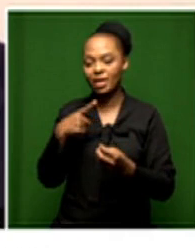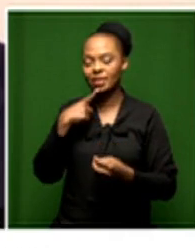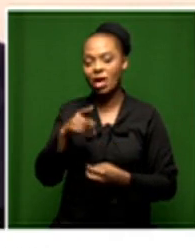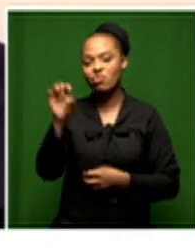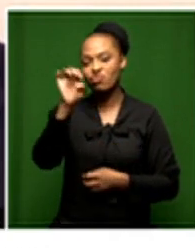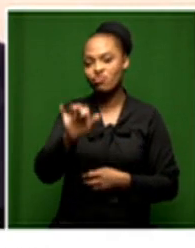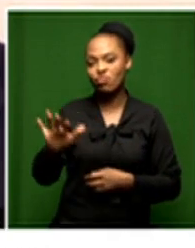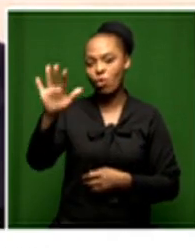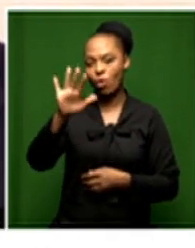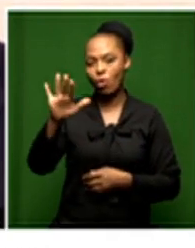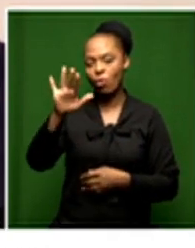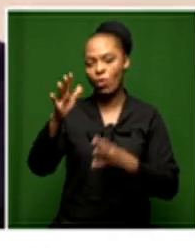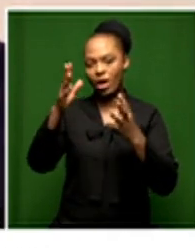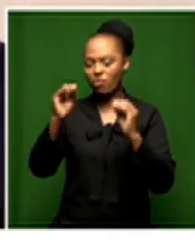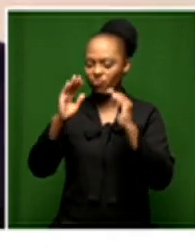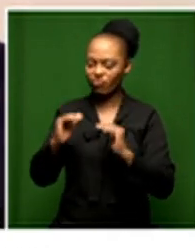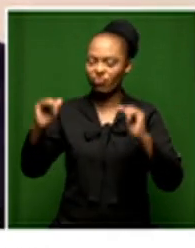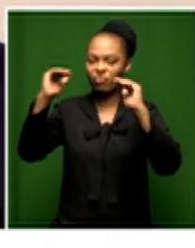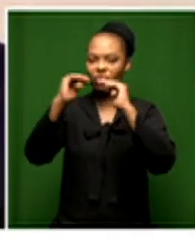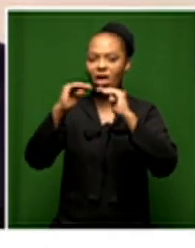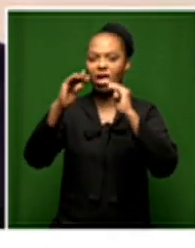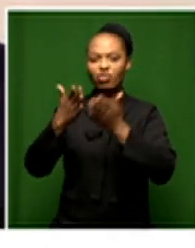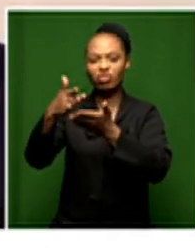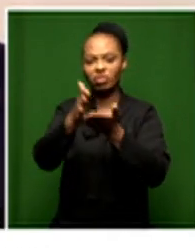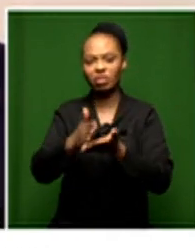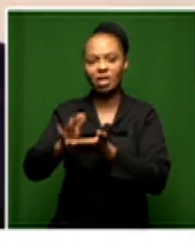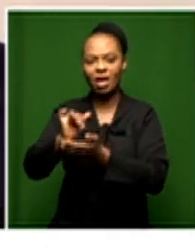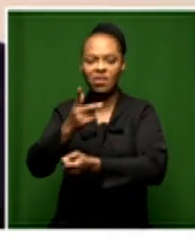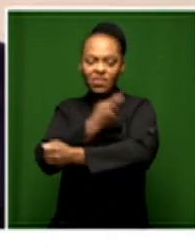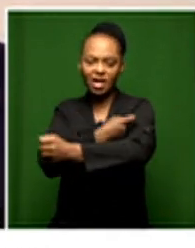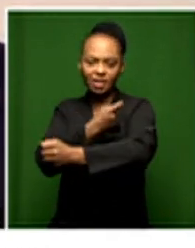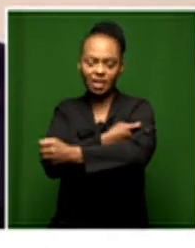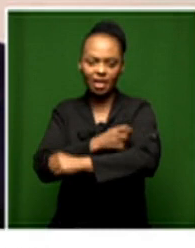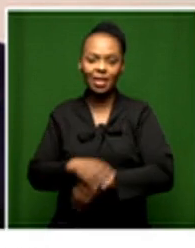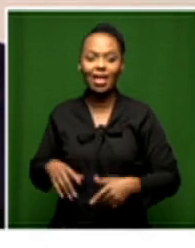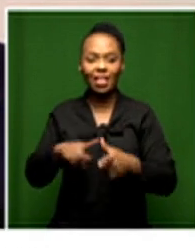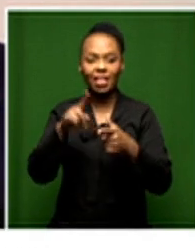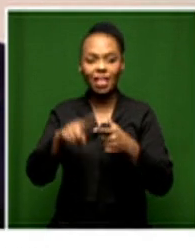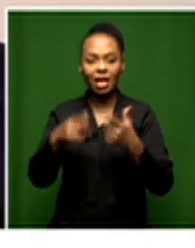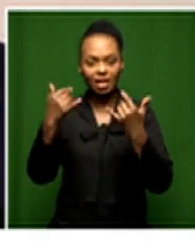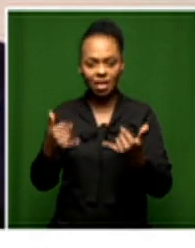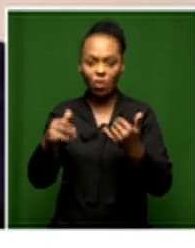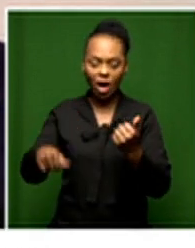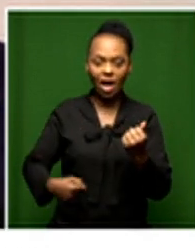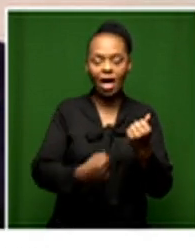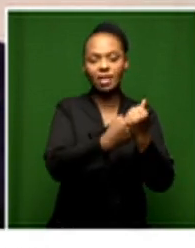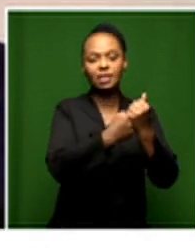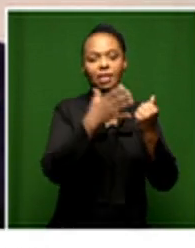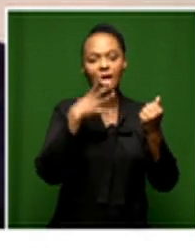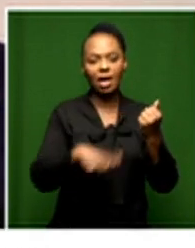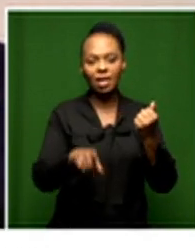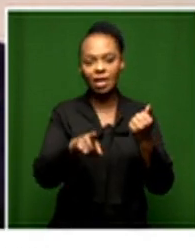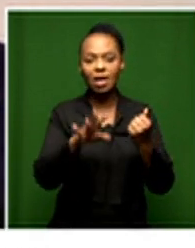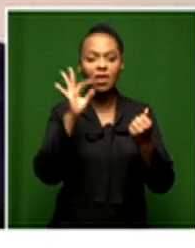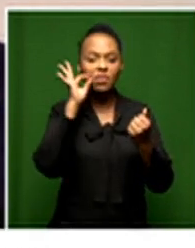has had their fair share of the vaccine, then only will it be prudent to assist others. But France, of